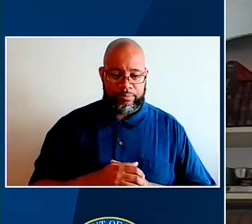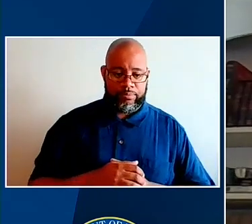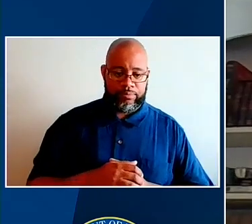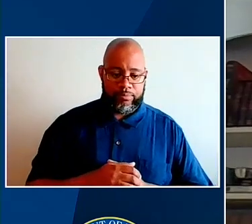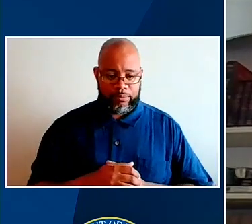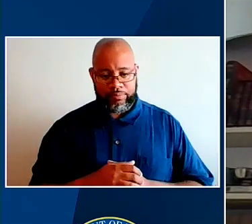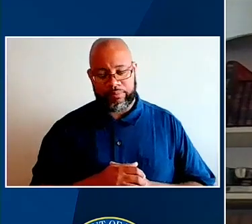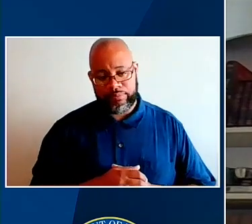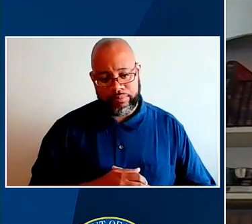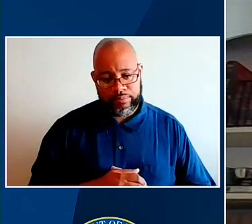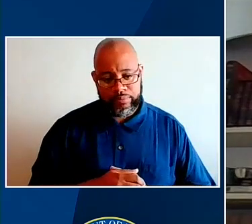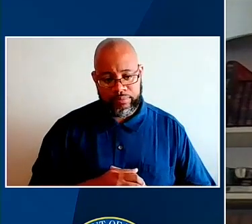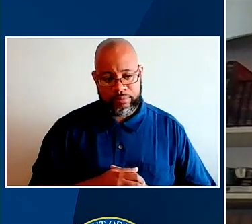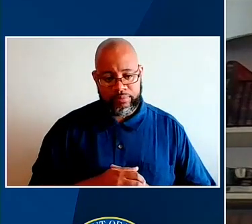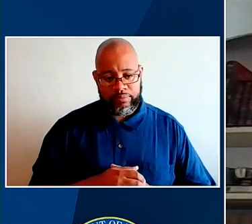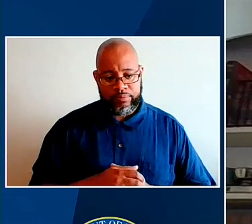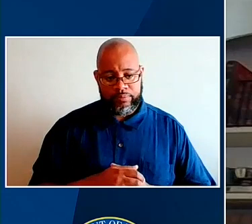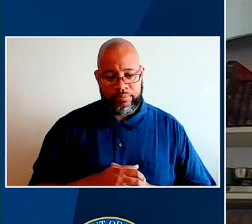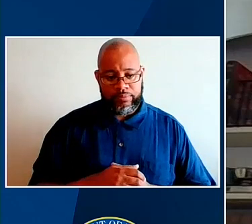in